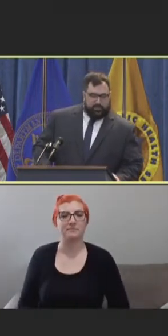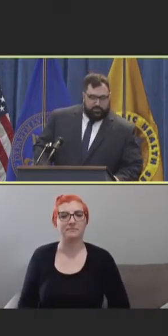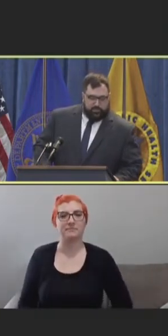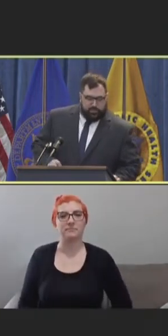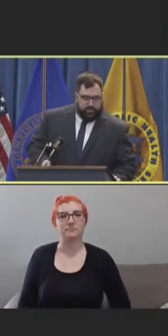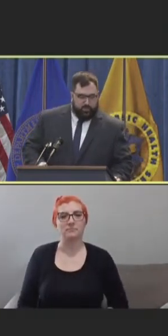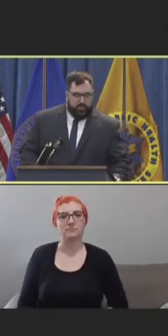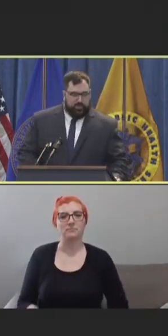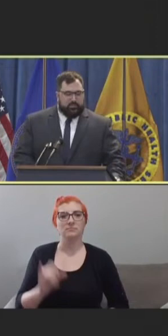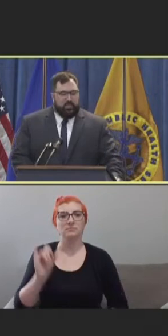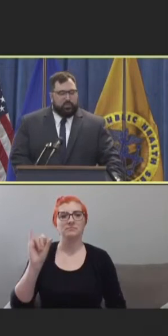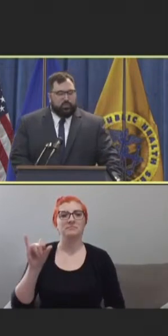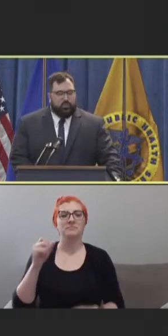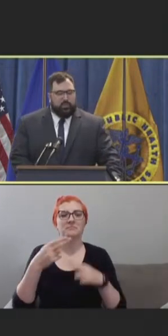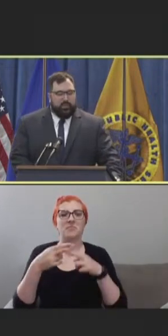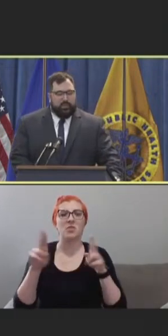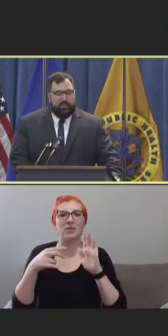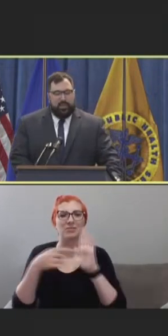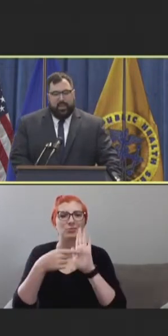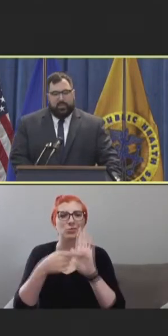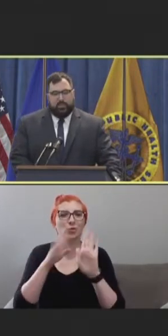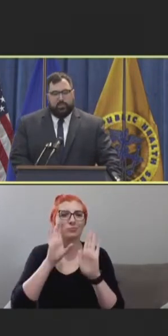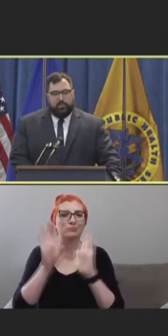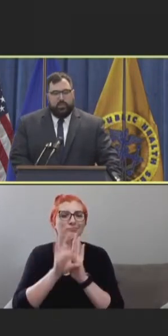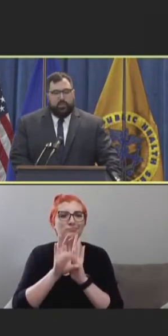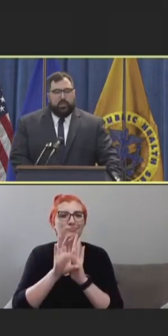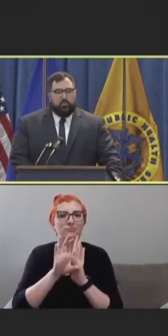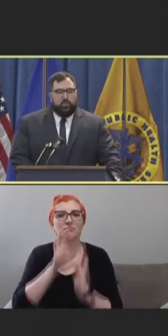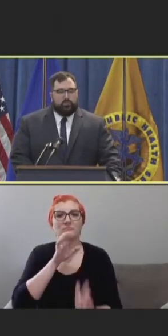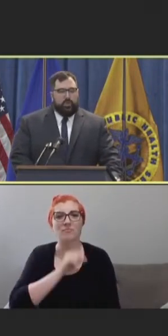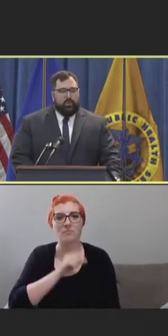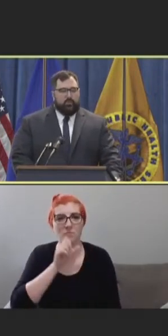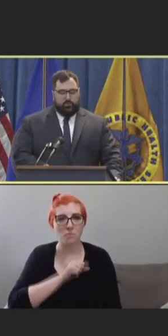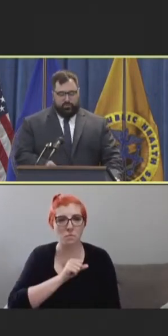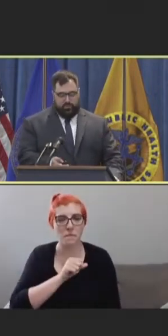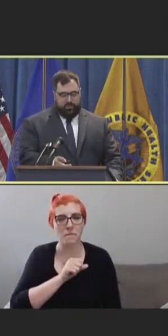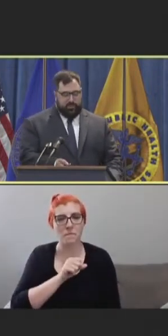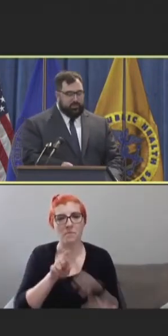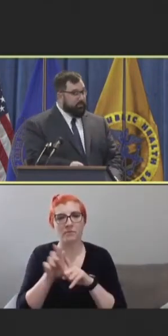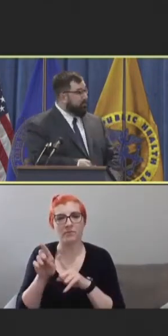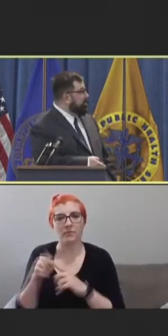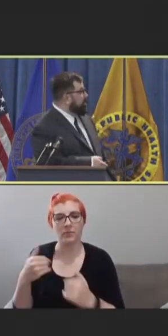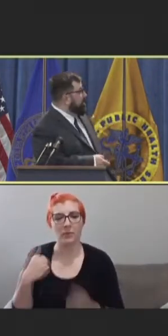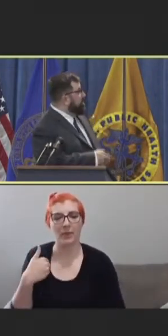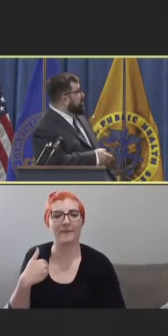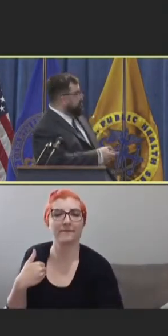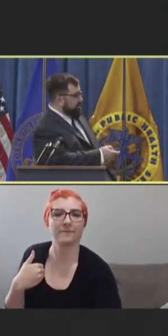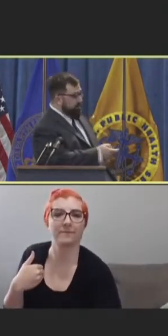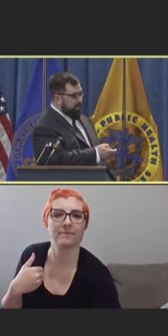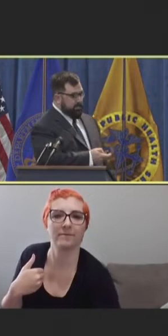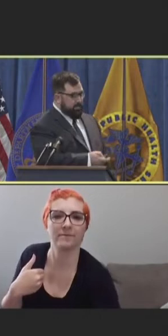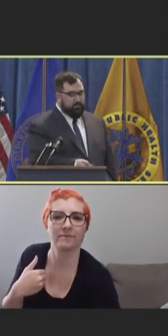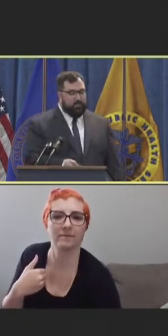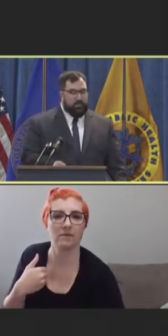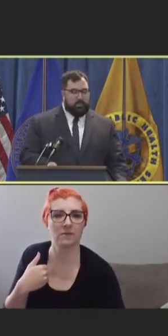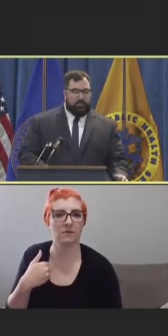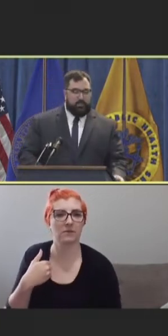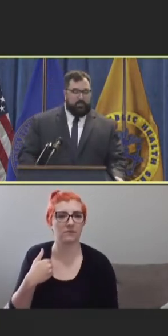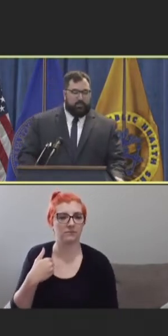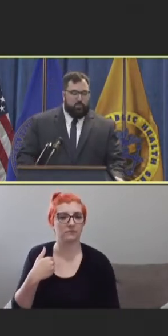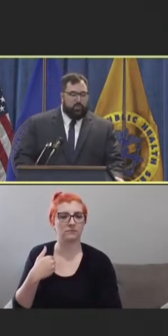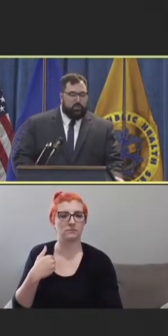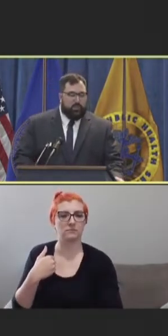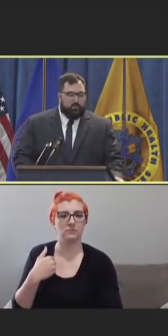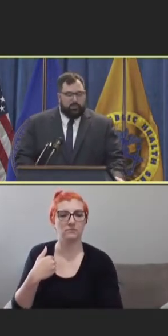This is just a quick slide showing that in age, you also have this effect of